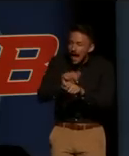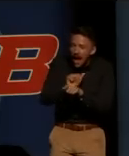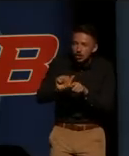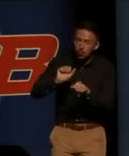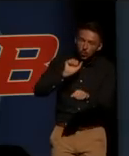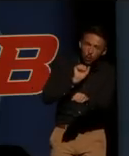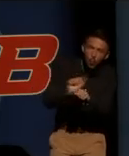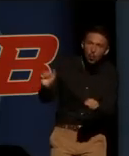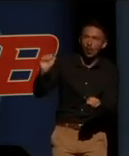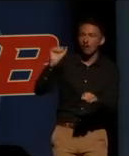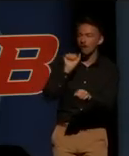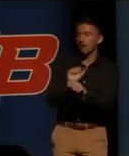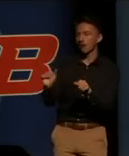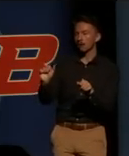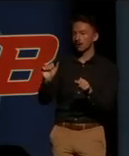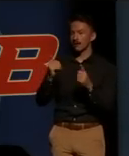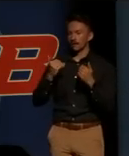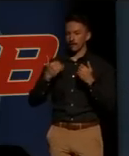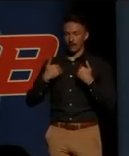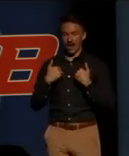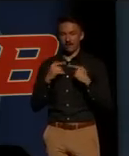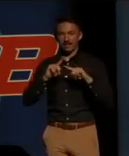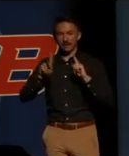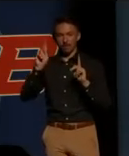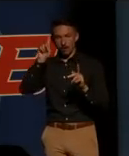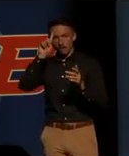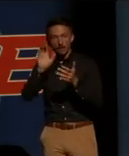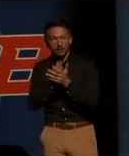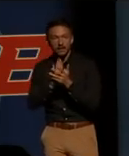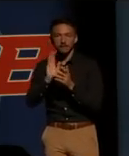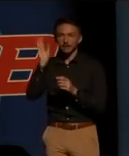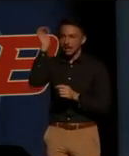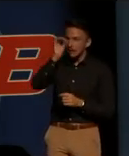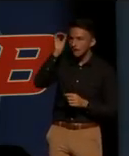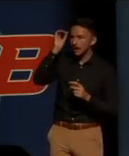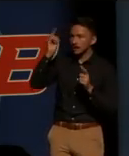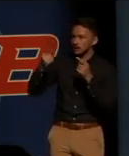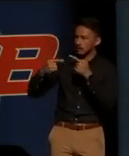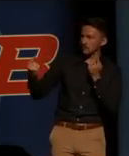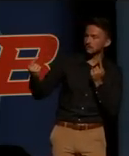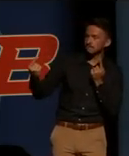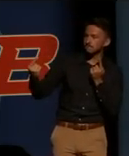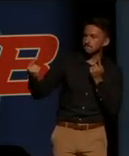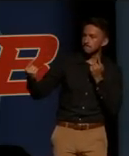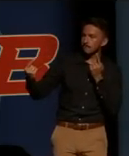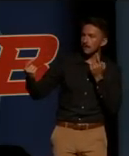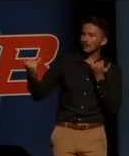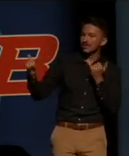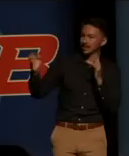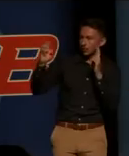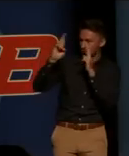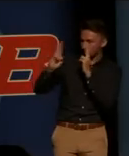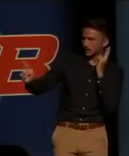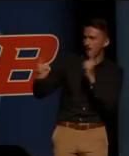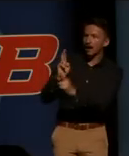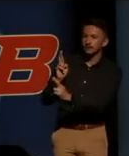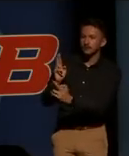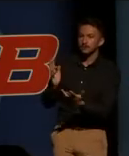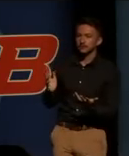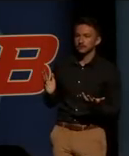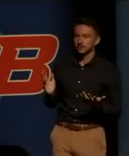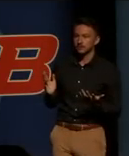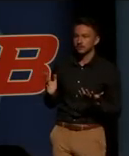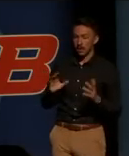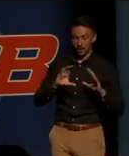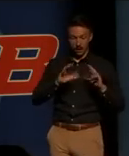address challenges and differences of opinion meaningfully. The work of the classroom is, in many ways, the